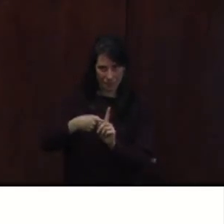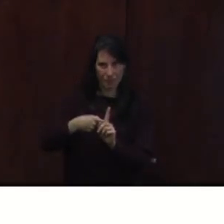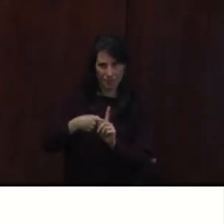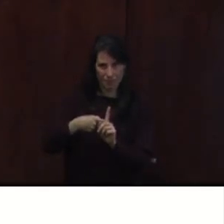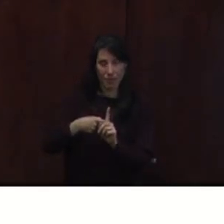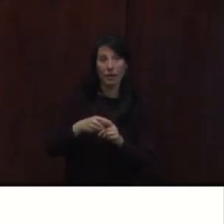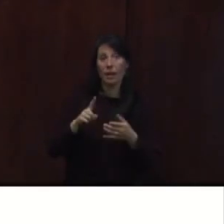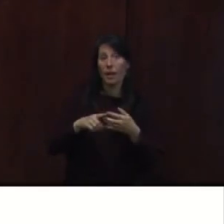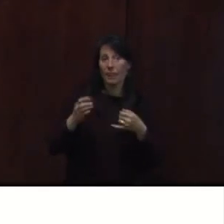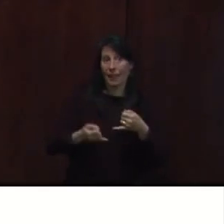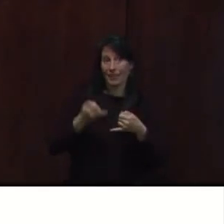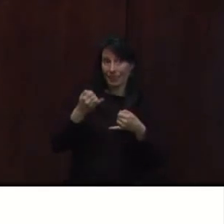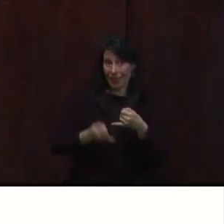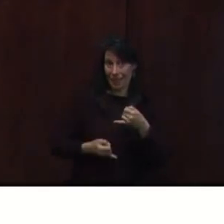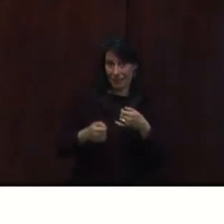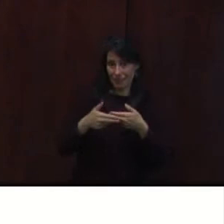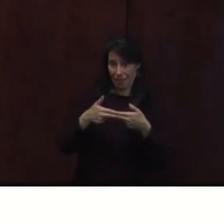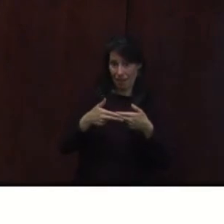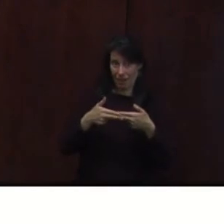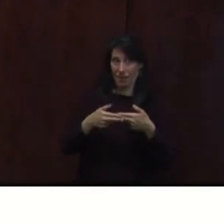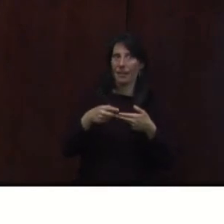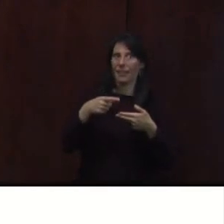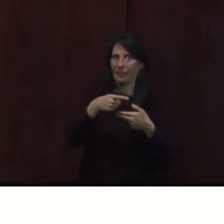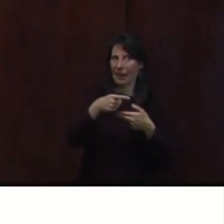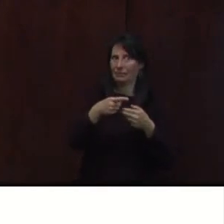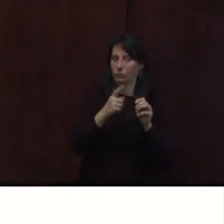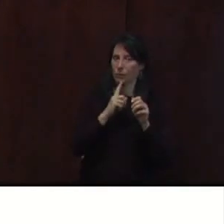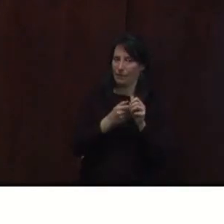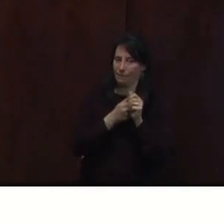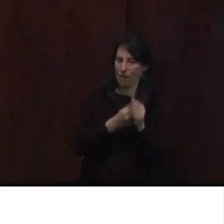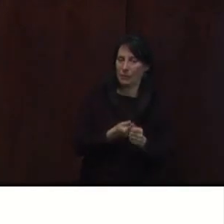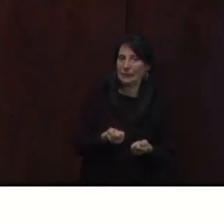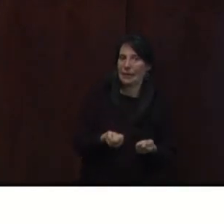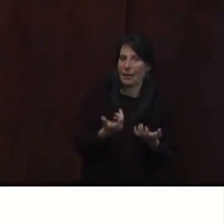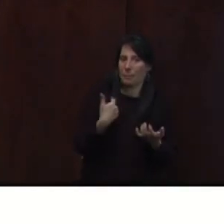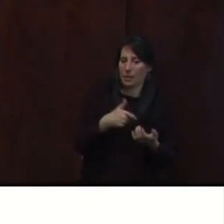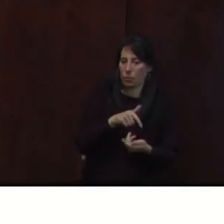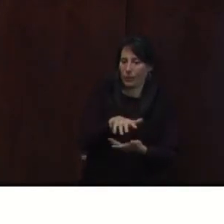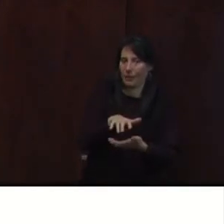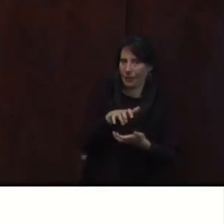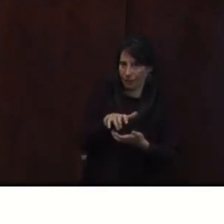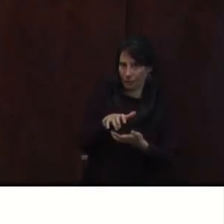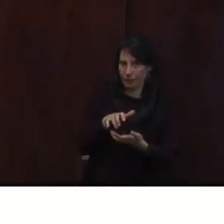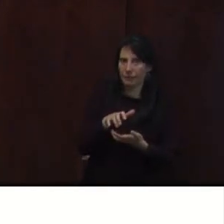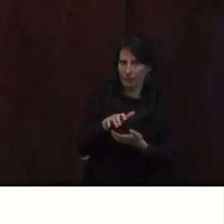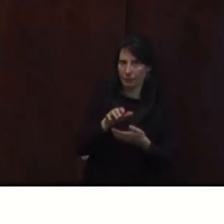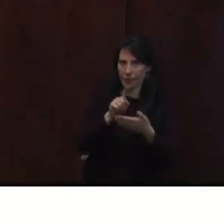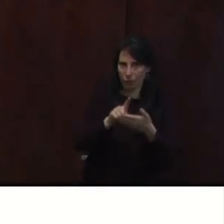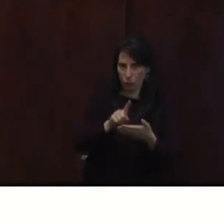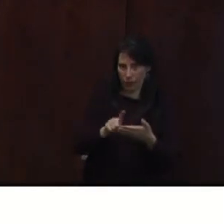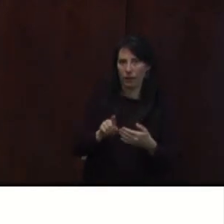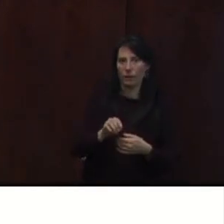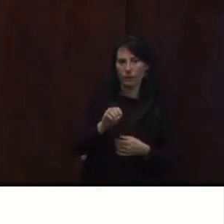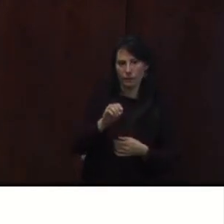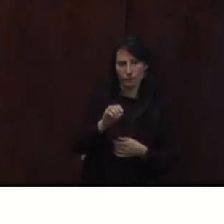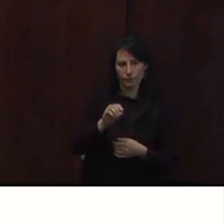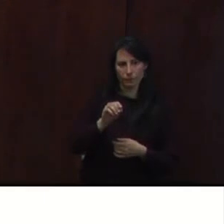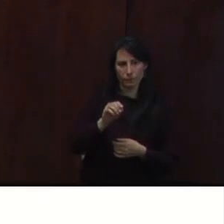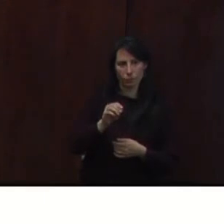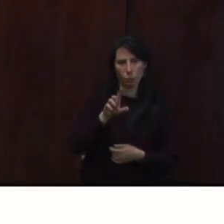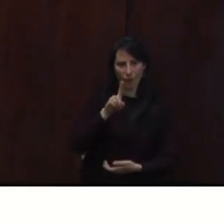last slide is the reality based on our current allotments, where we're getting $1,475 a week